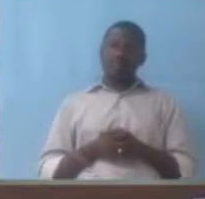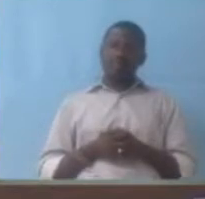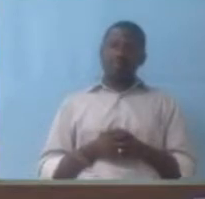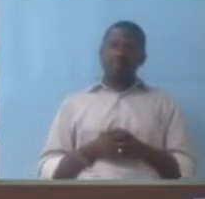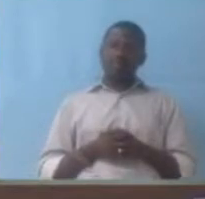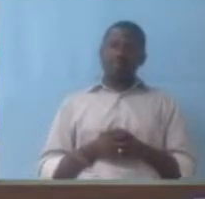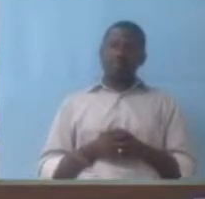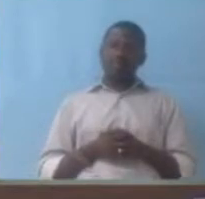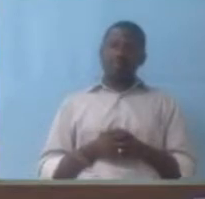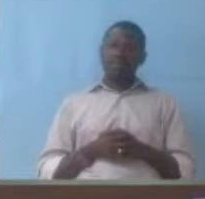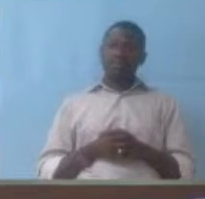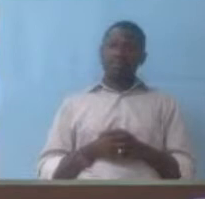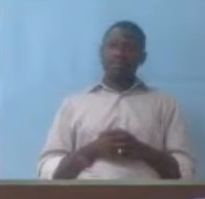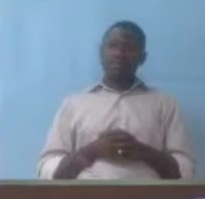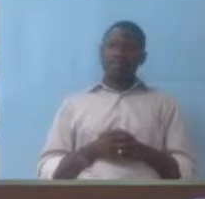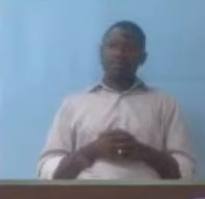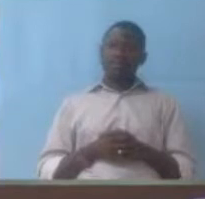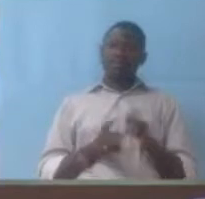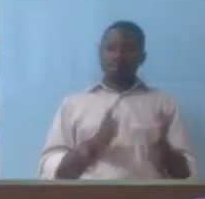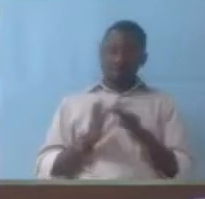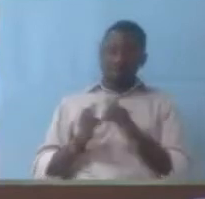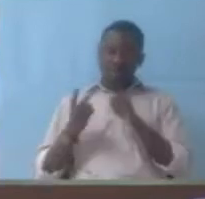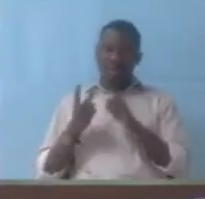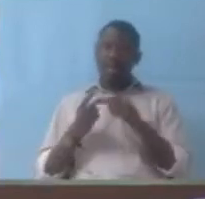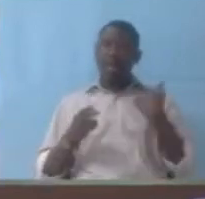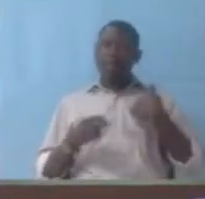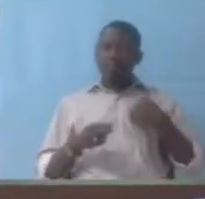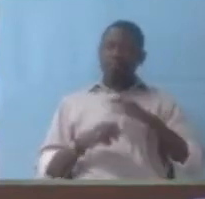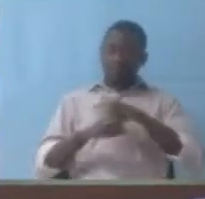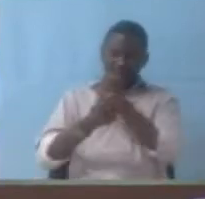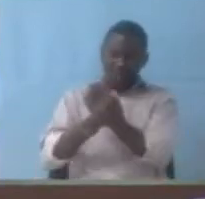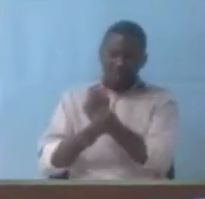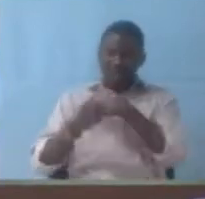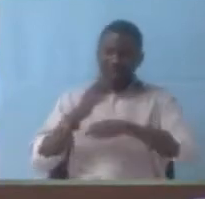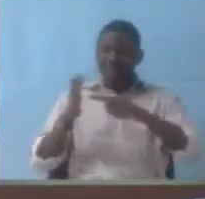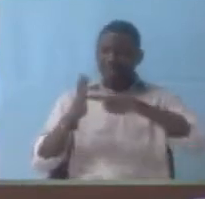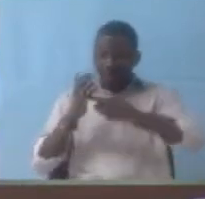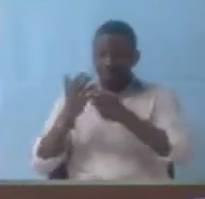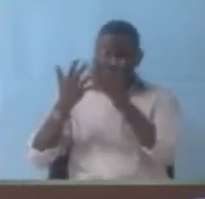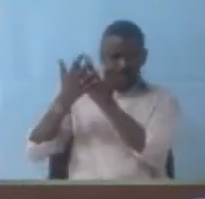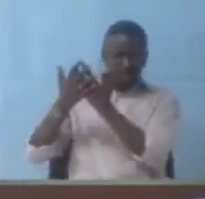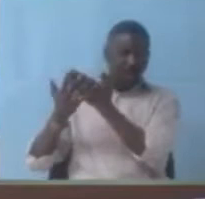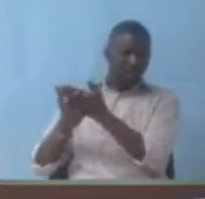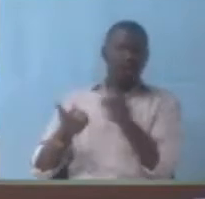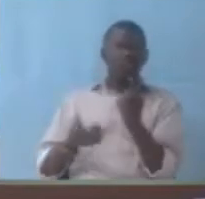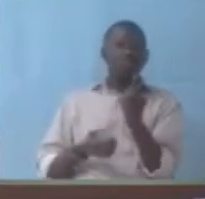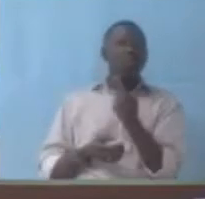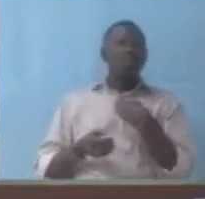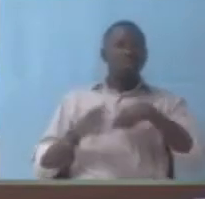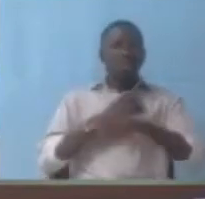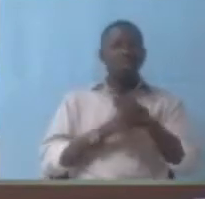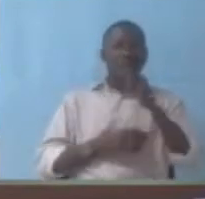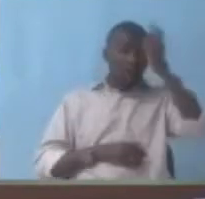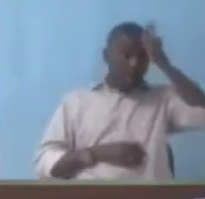Basically, people being detained in mile two, not only in police stations and so on, but in prisons. And we mulu